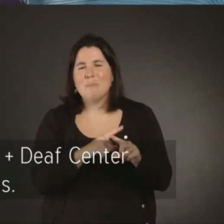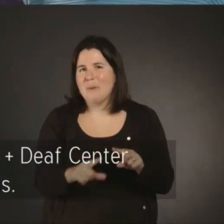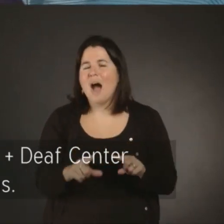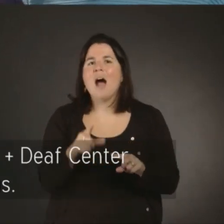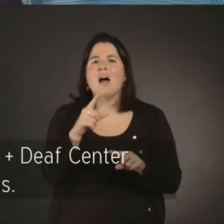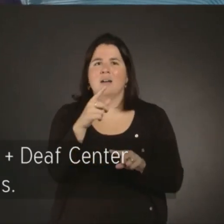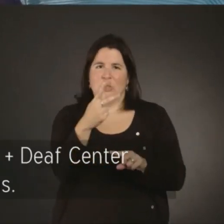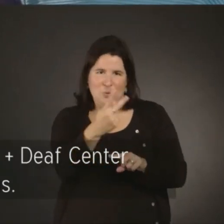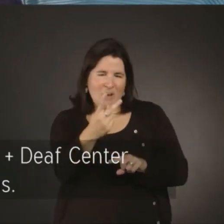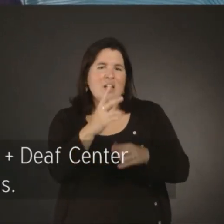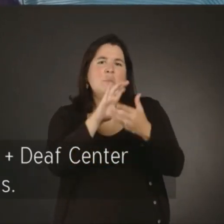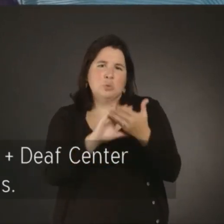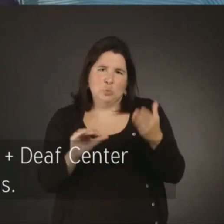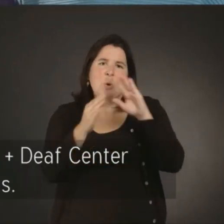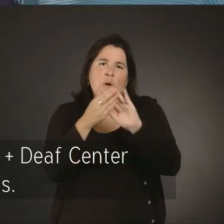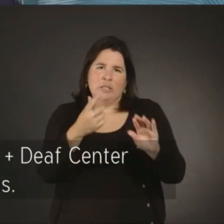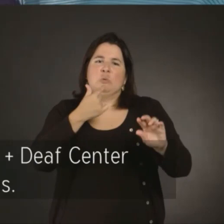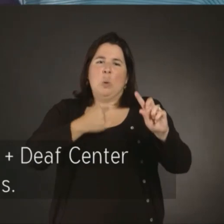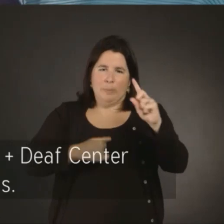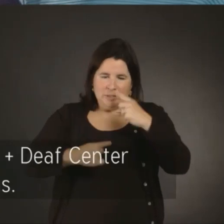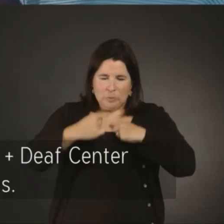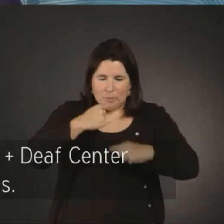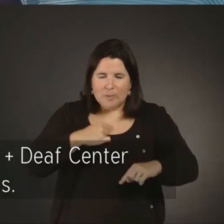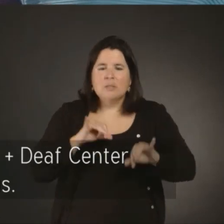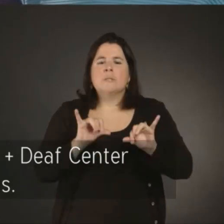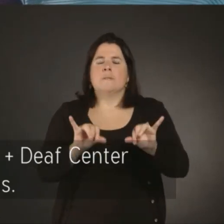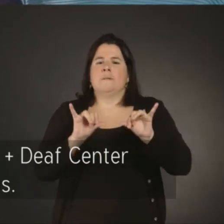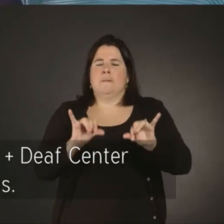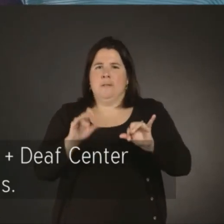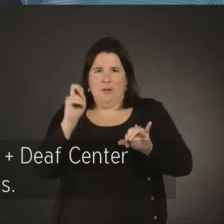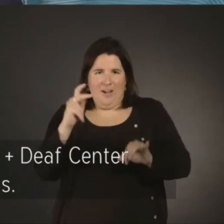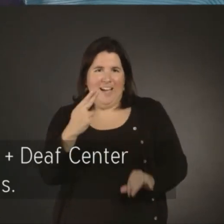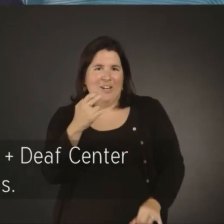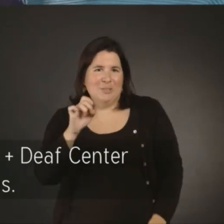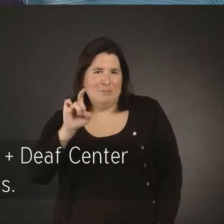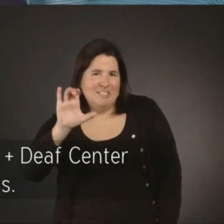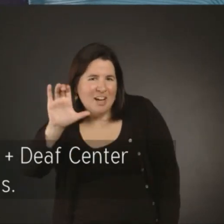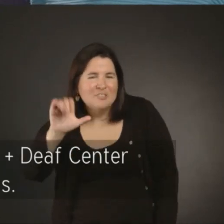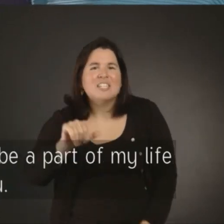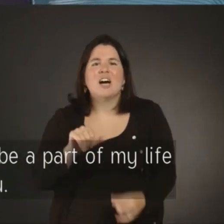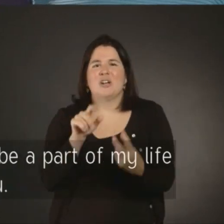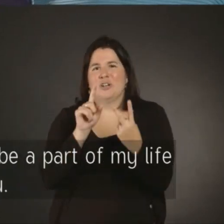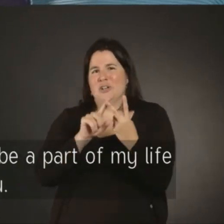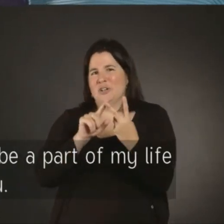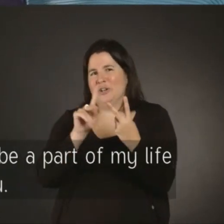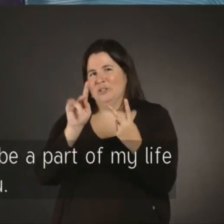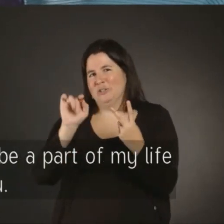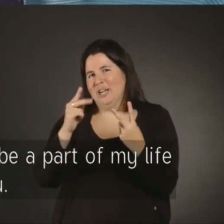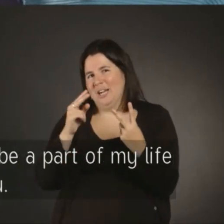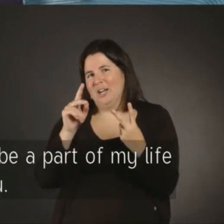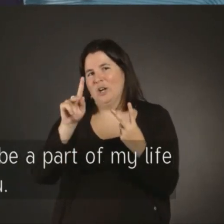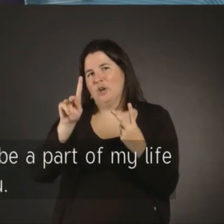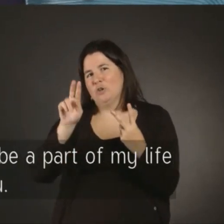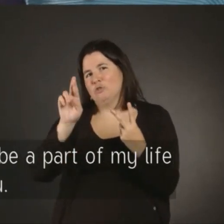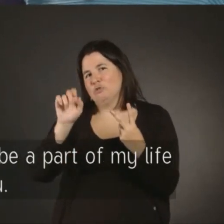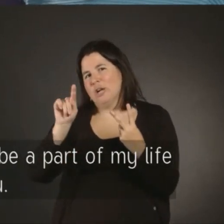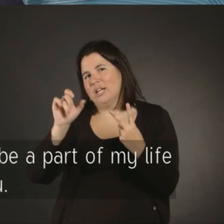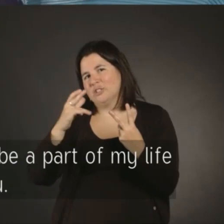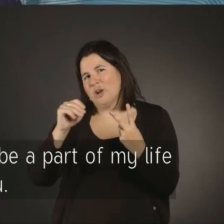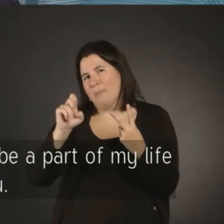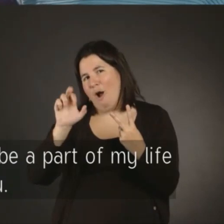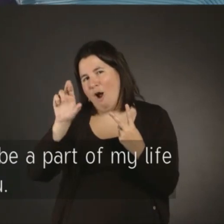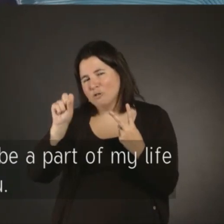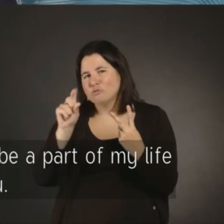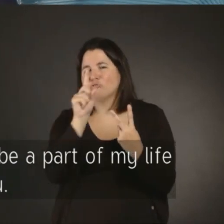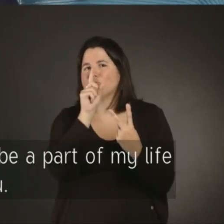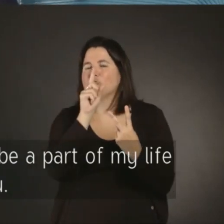Hearing, Speech, and Deaf Center have helped them and been a support to all of us. And so I want to